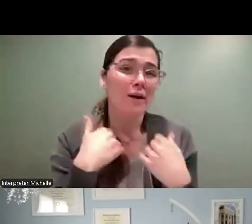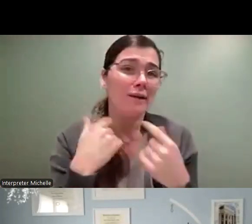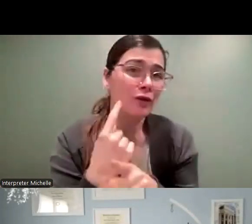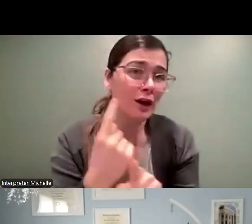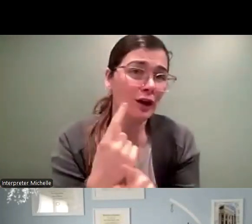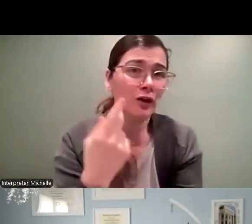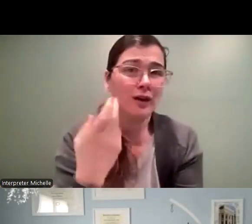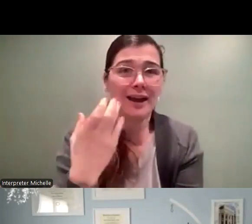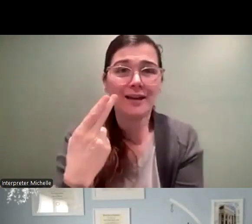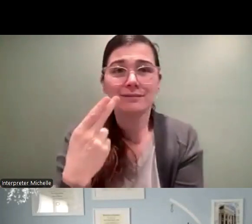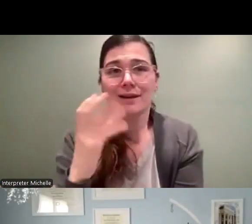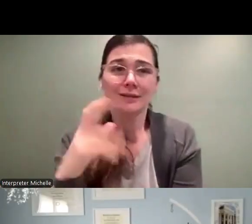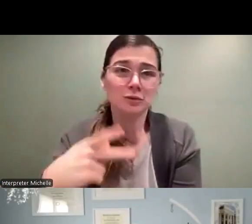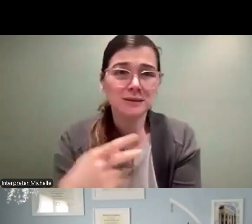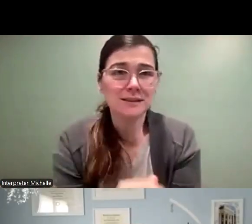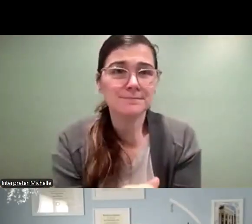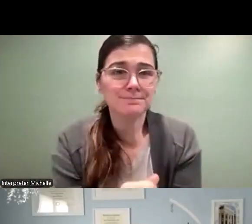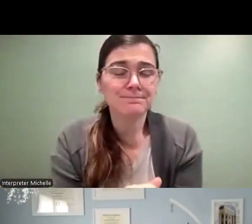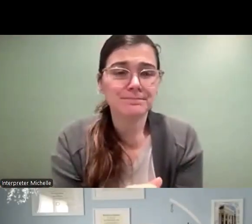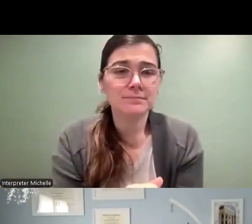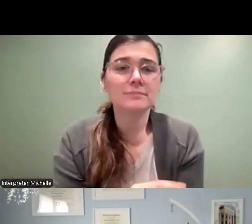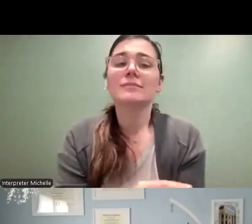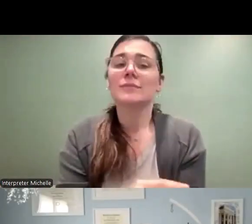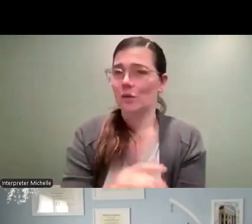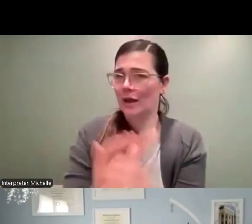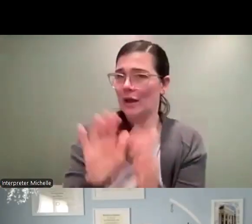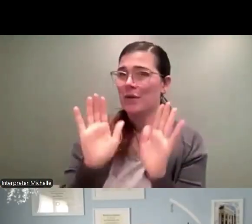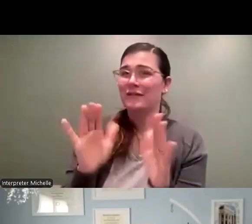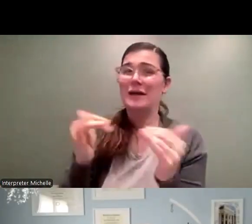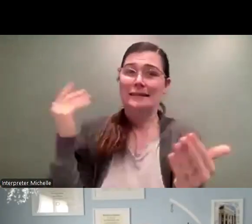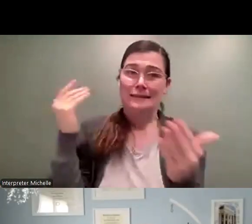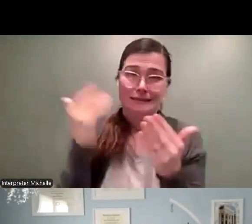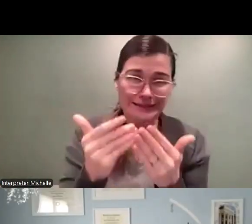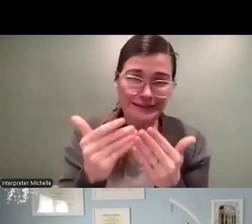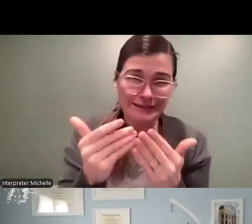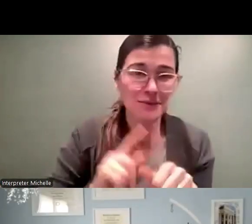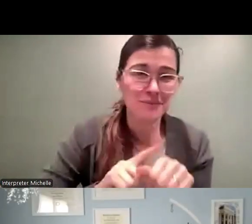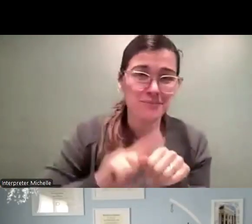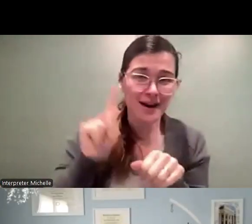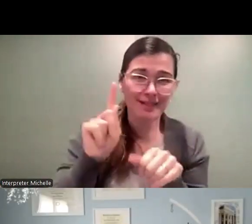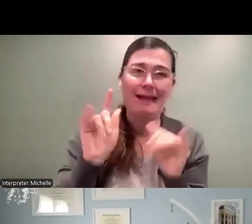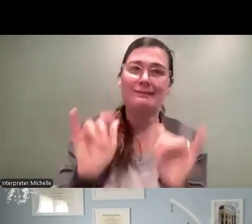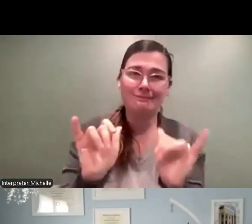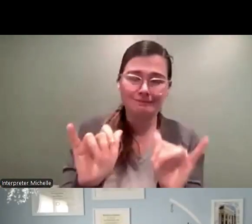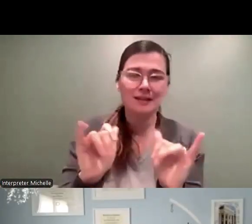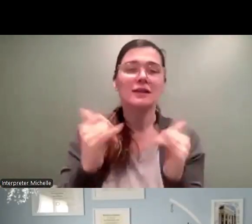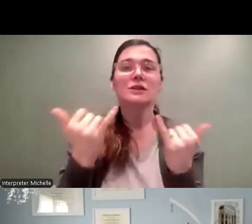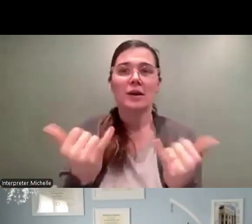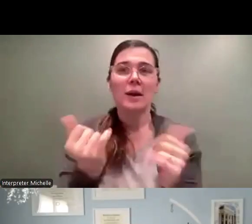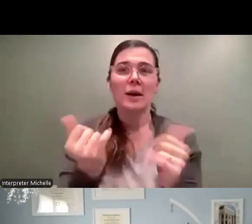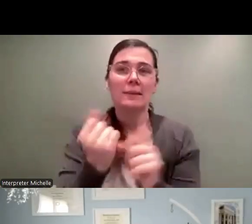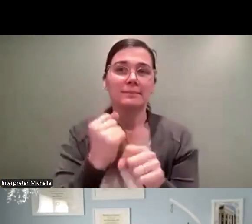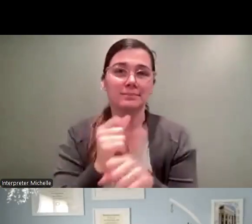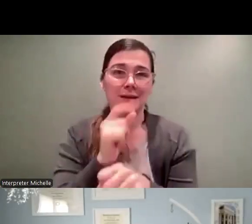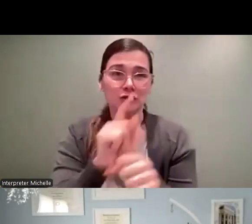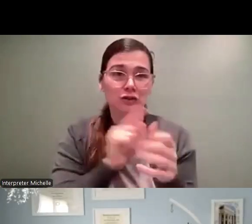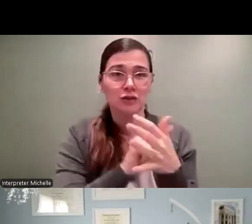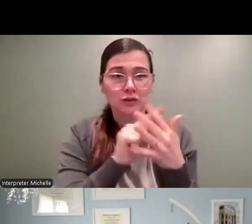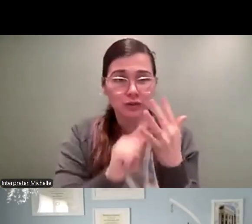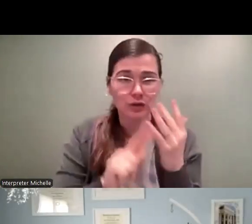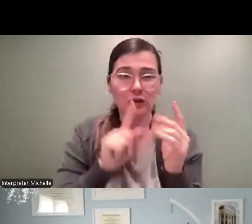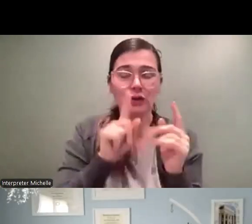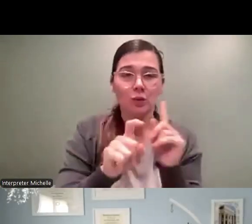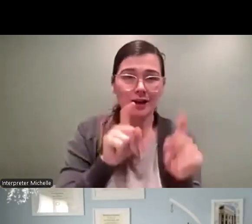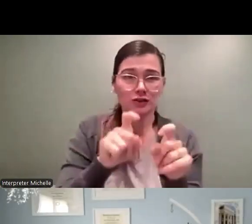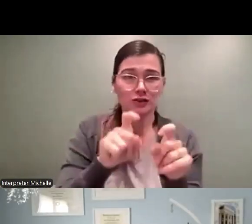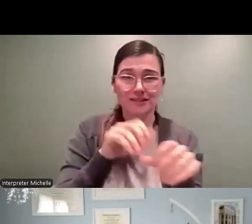provider. That's wonderful. Okay, we are coming up very close to 1 o'clock, so I'm going to make sure that these questions in the box are